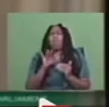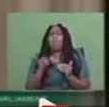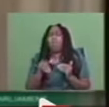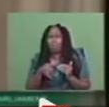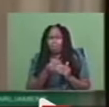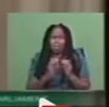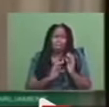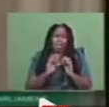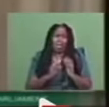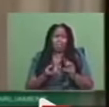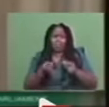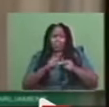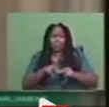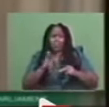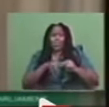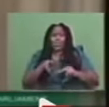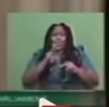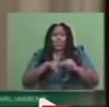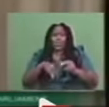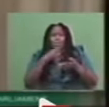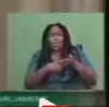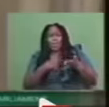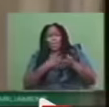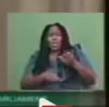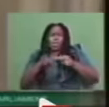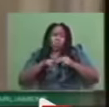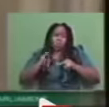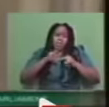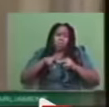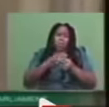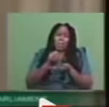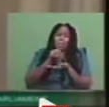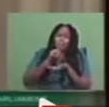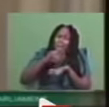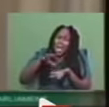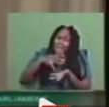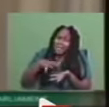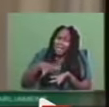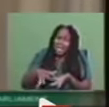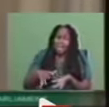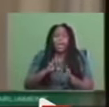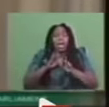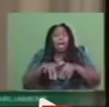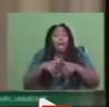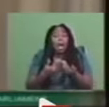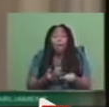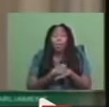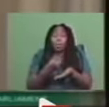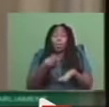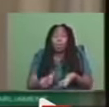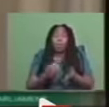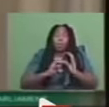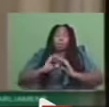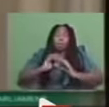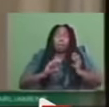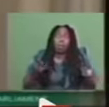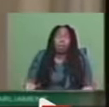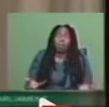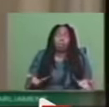high. Low-income persons earning $5,500 can get a loan today and afford a car valued